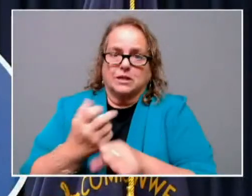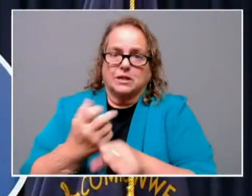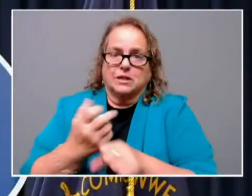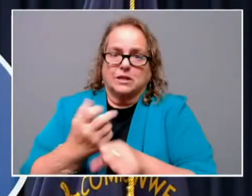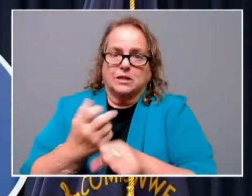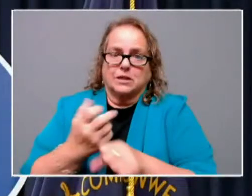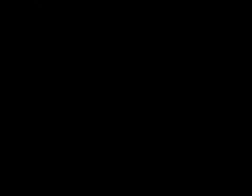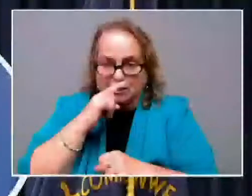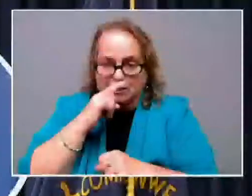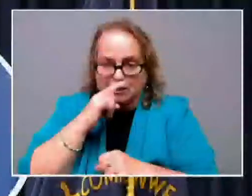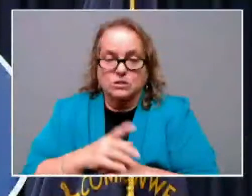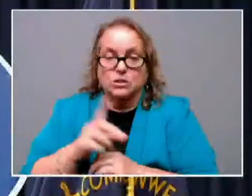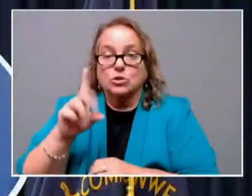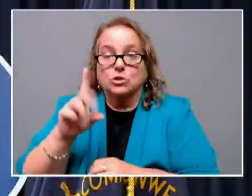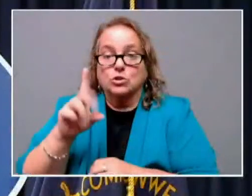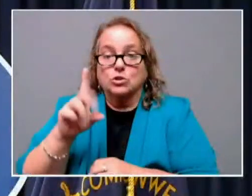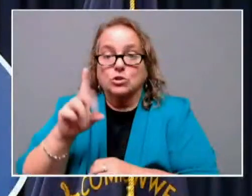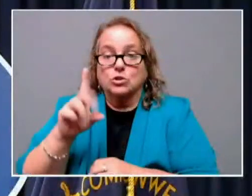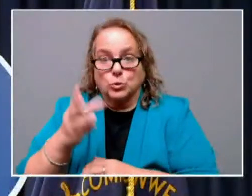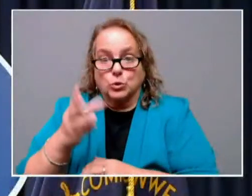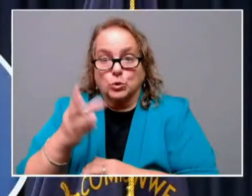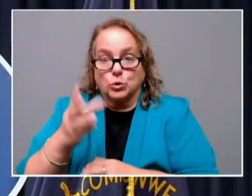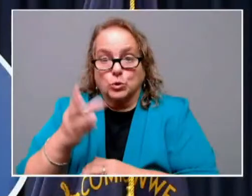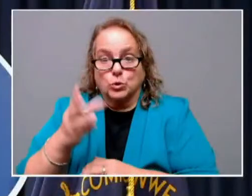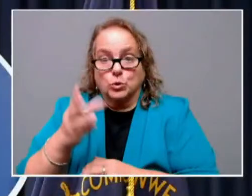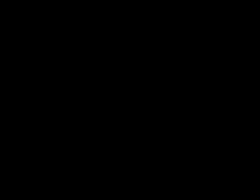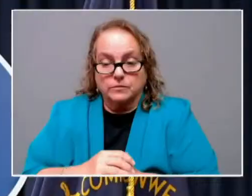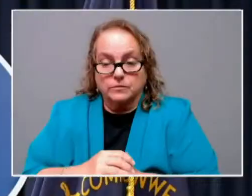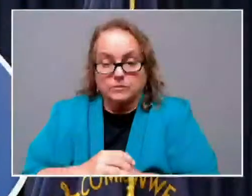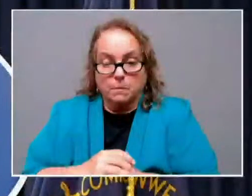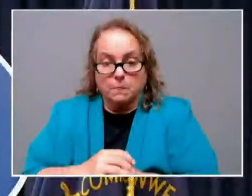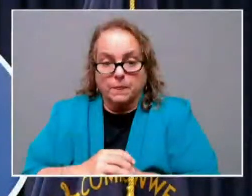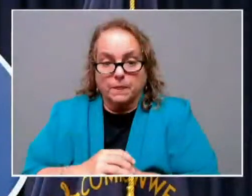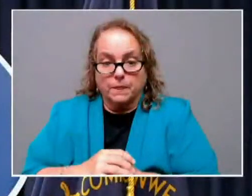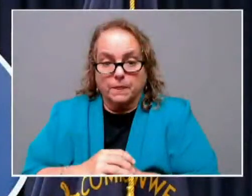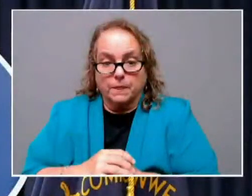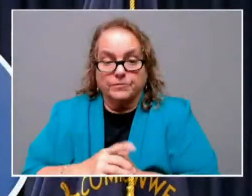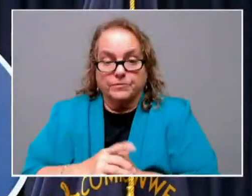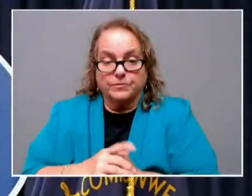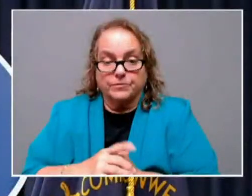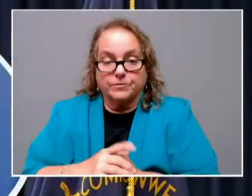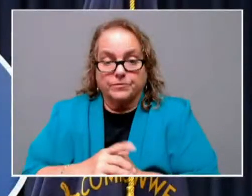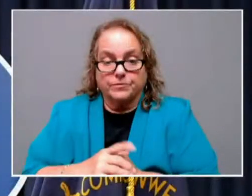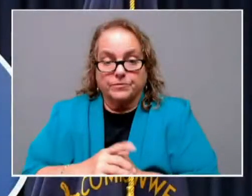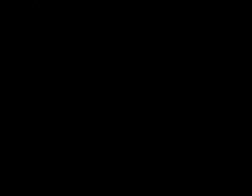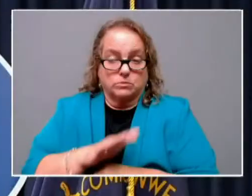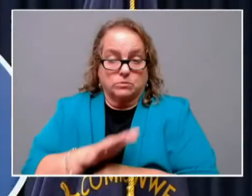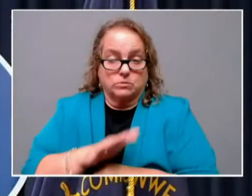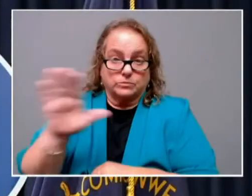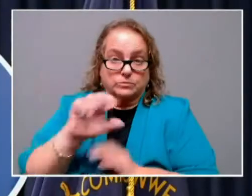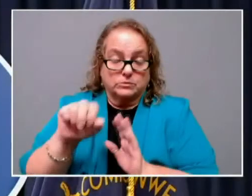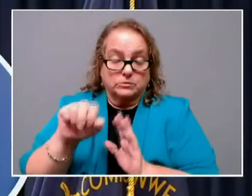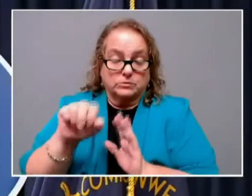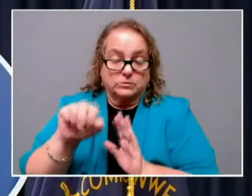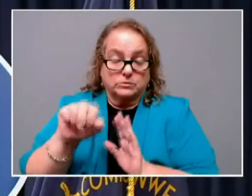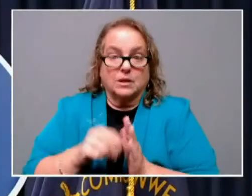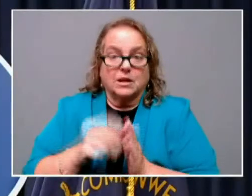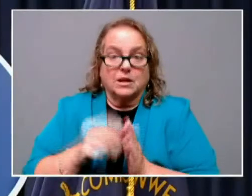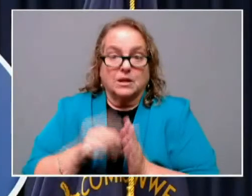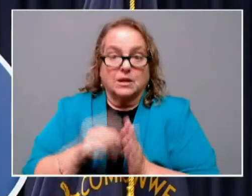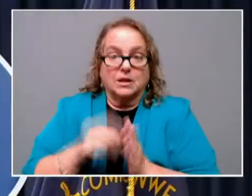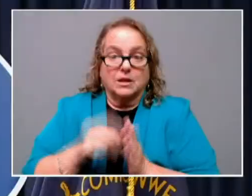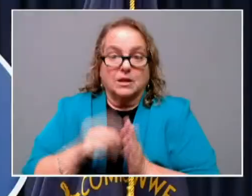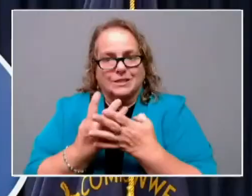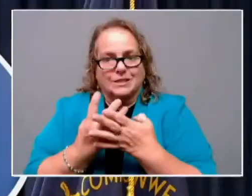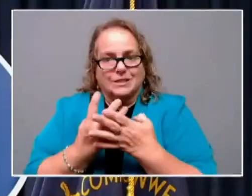Drew. Governor, much like some of the hospitals across the state, some of our corrections facilities like prisons and jails are